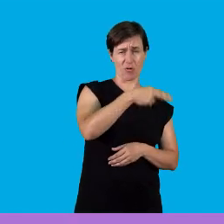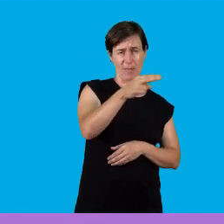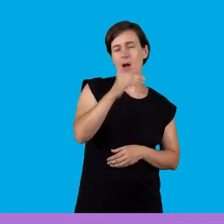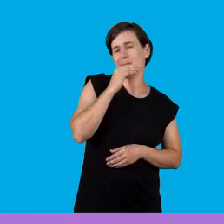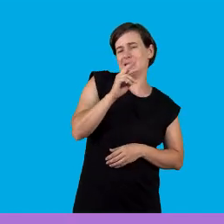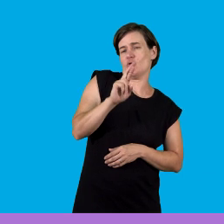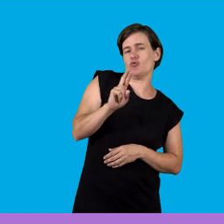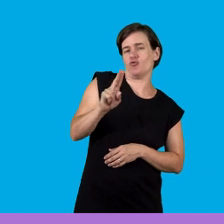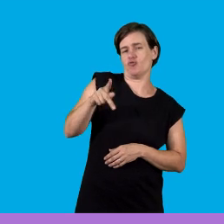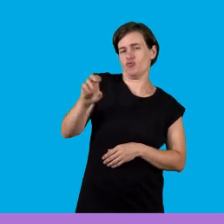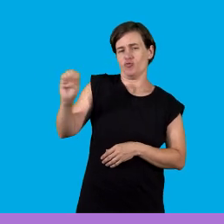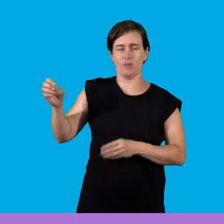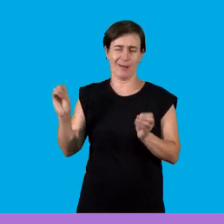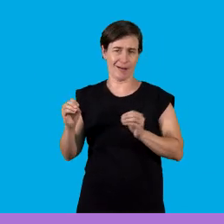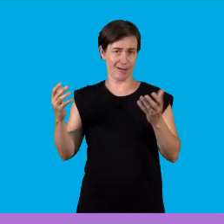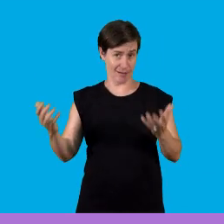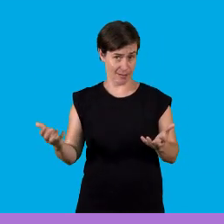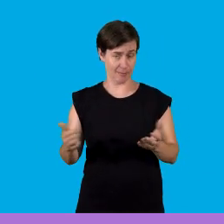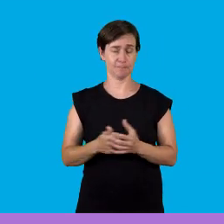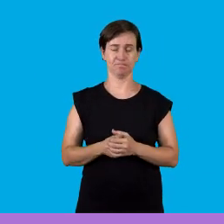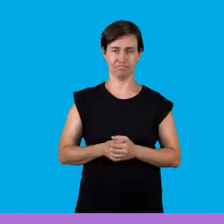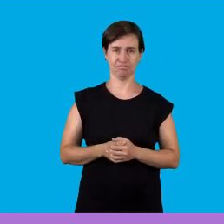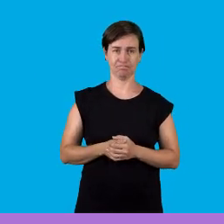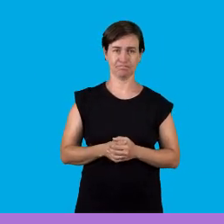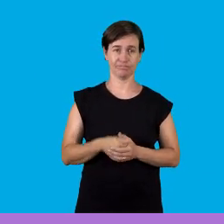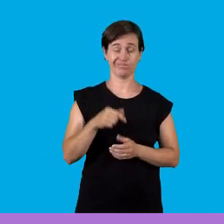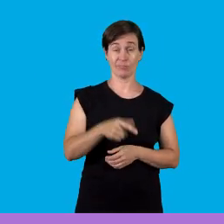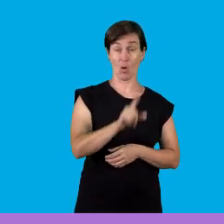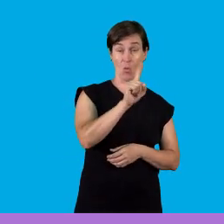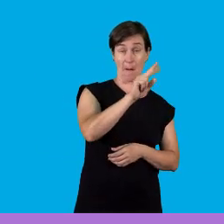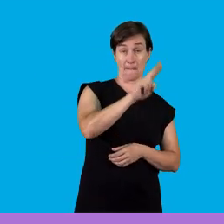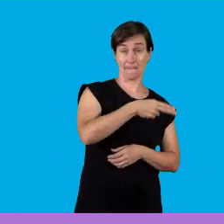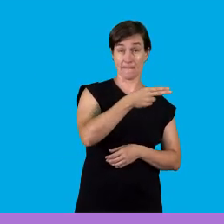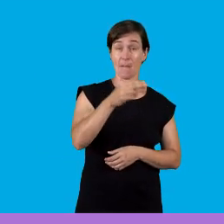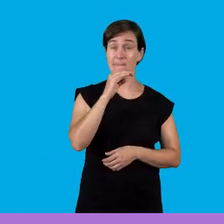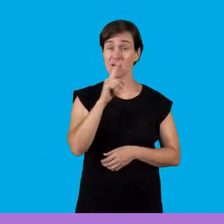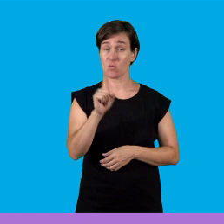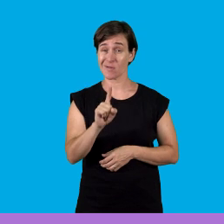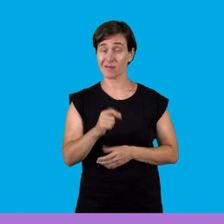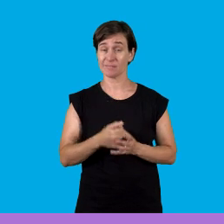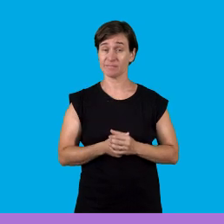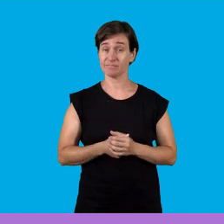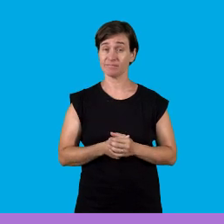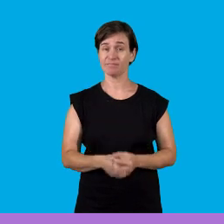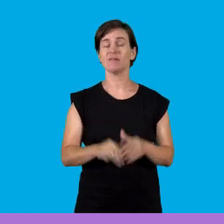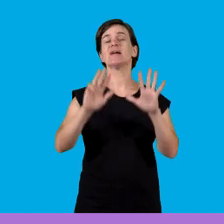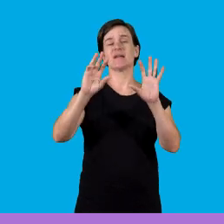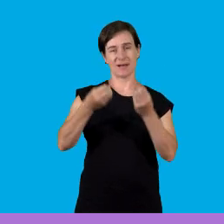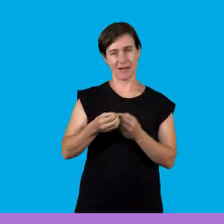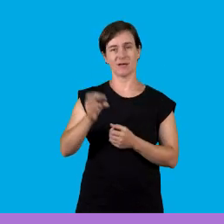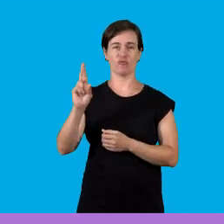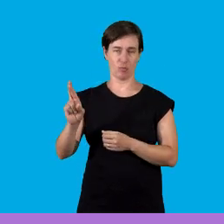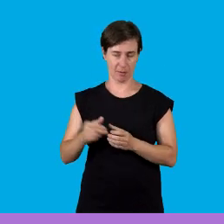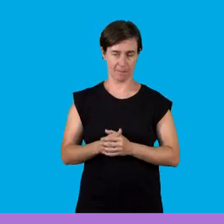pounds, obviously I won't have any Indian rupees. Are we fine? So if I have 1 pound, that will then give me,